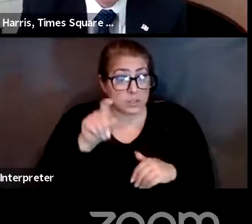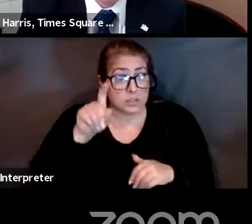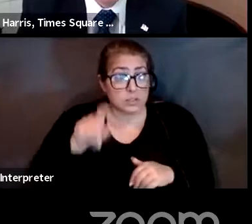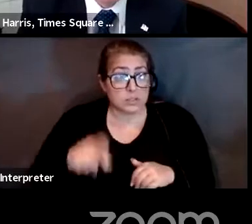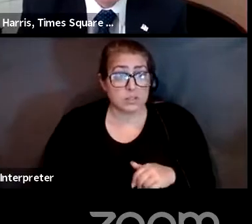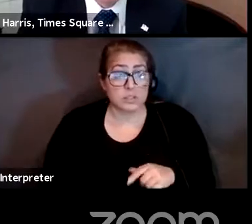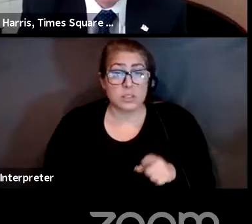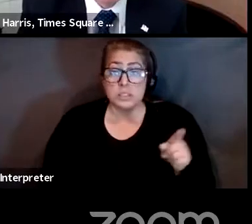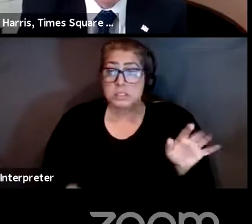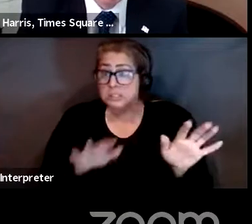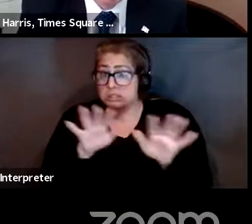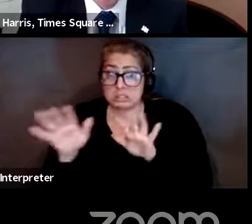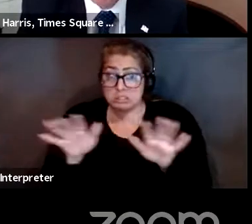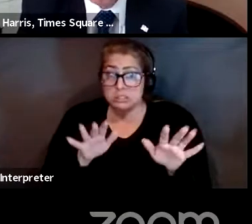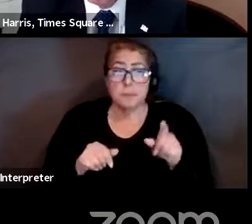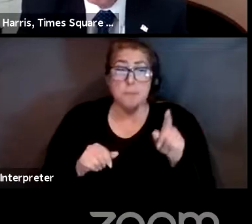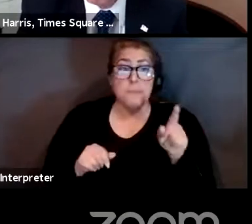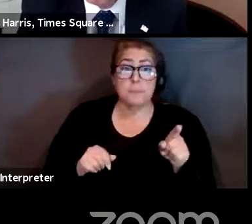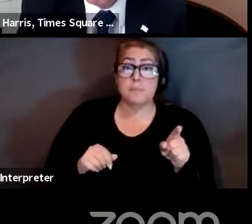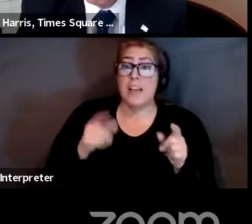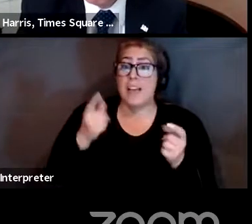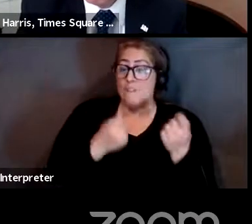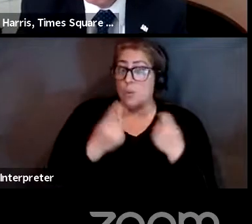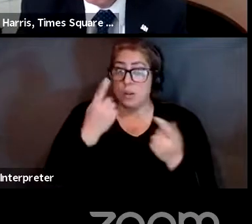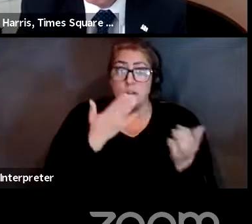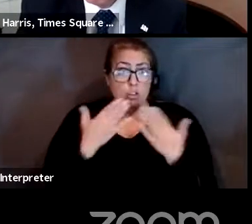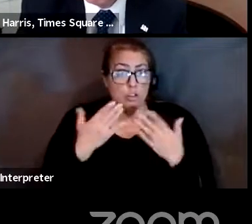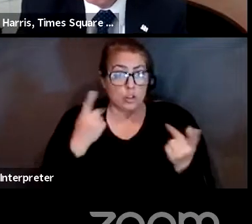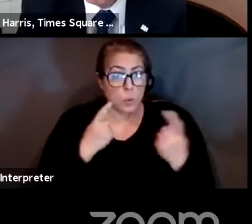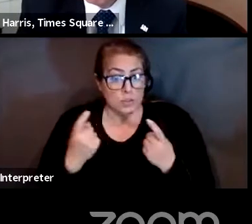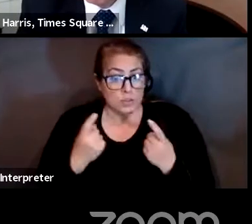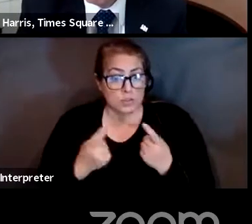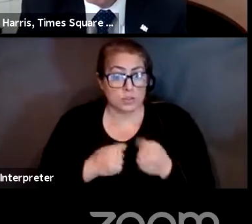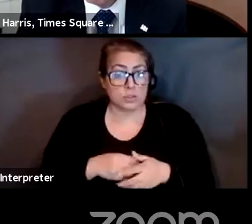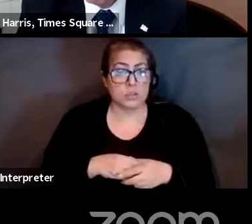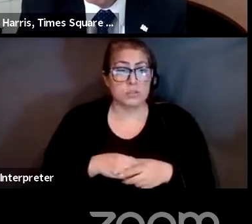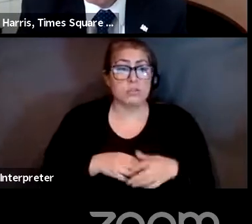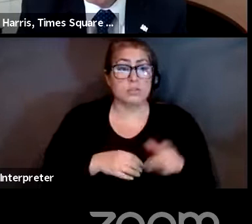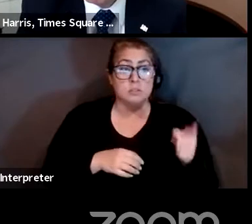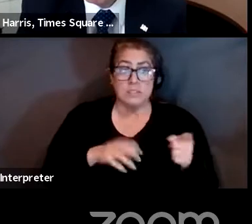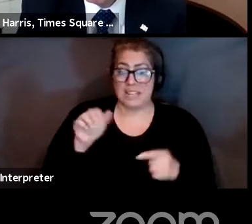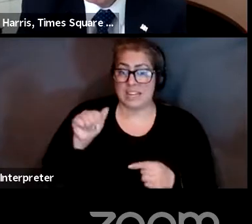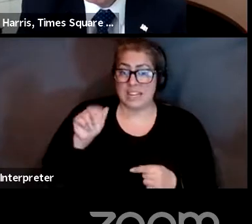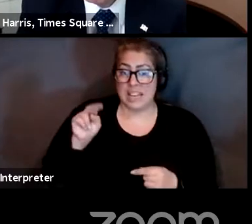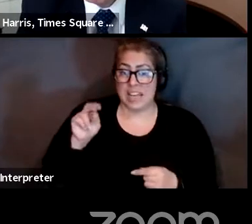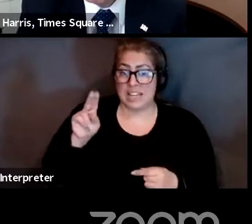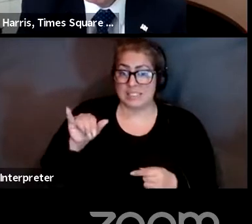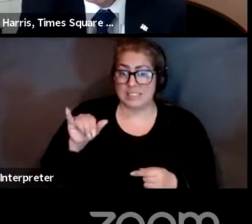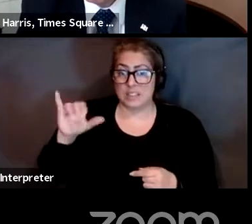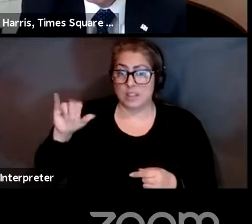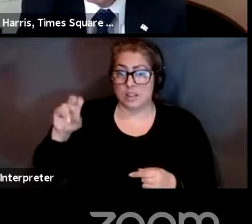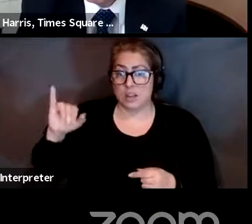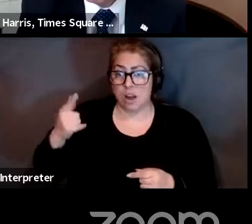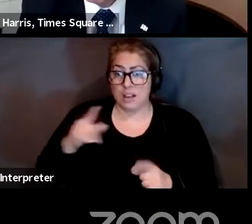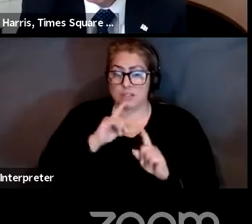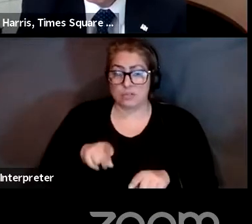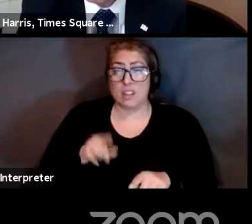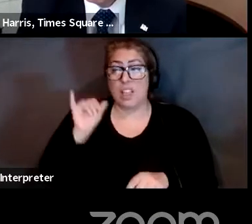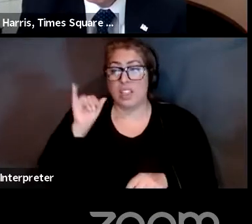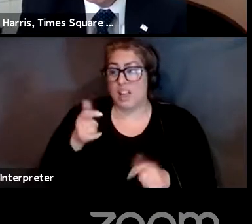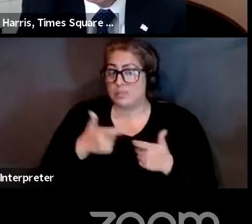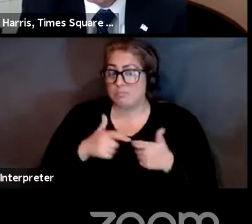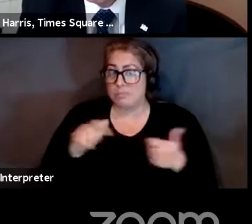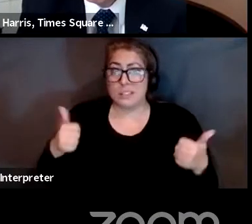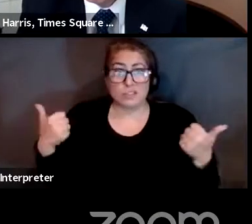No one? That's a good question. Yeah, I mean, it is honestly one of the biggest difficulties for us in helping